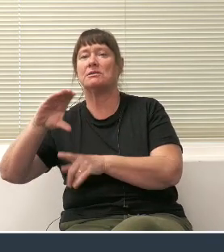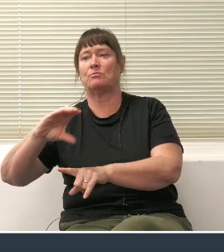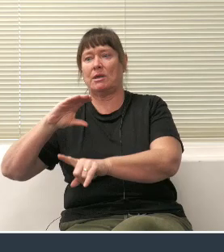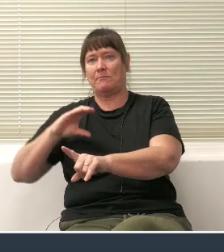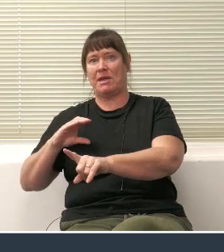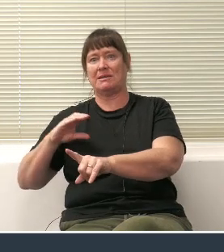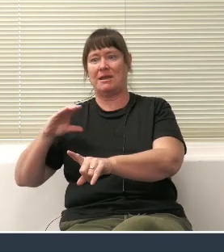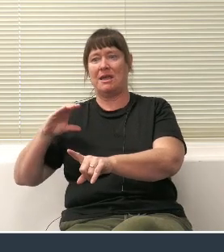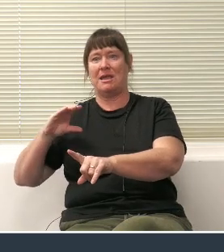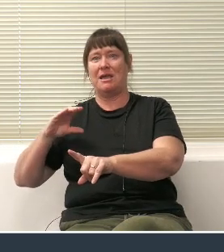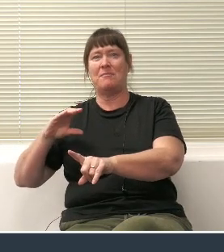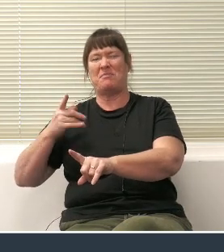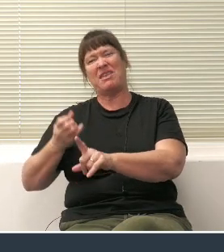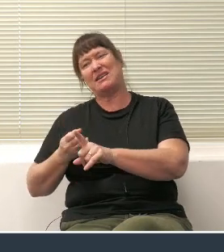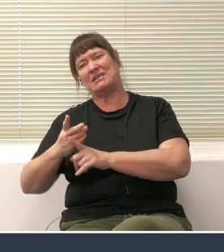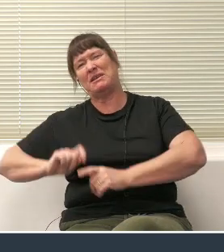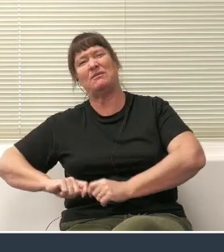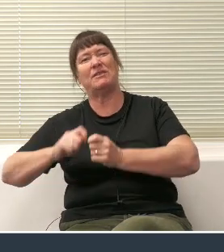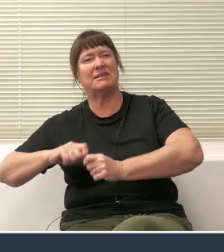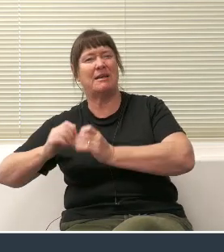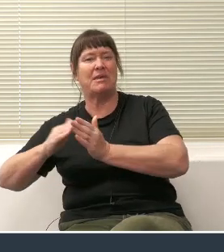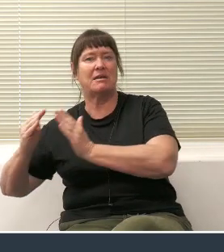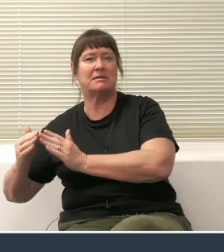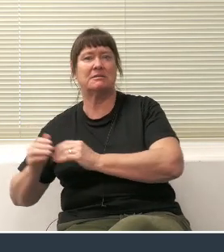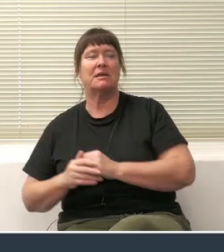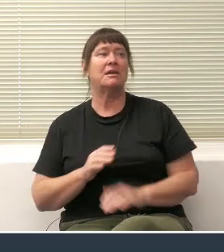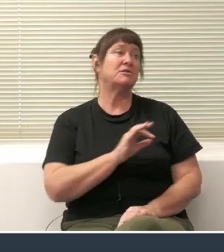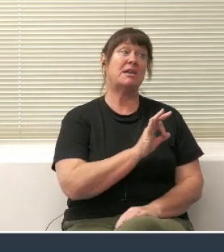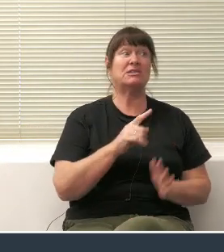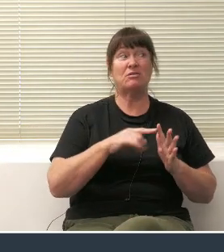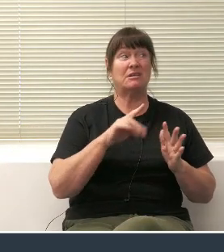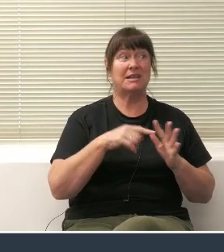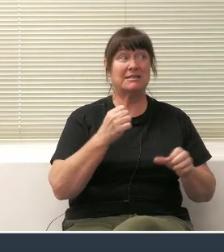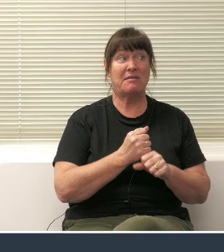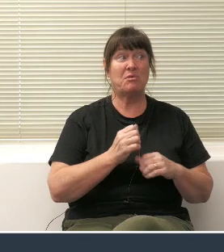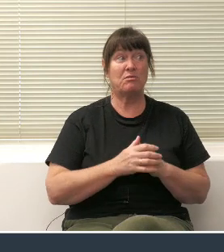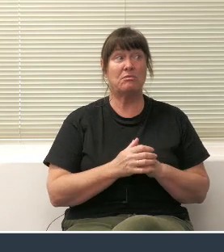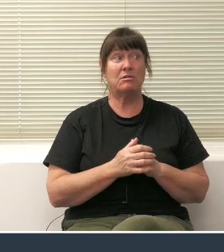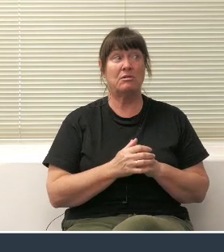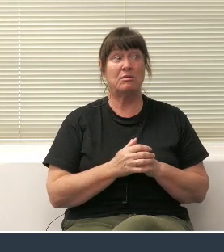needed quite a bit of maintenance. So they're not examples of